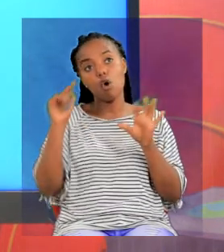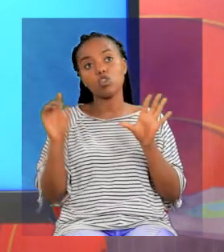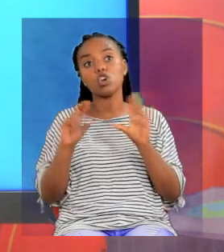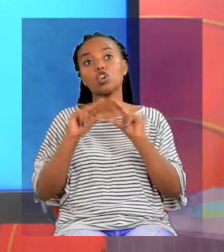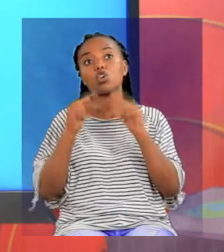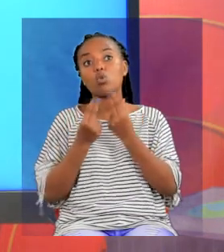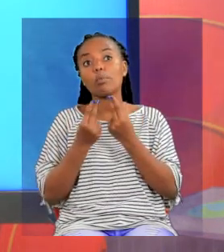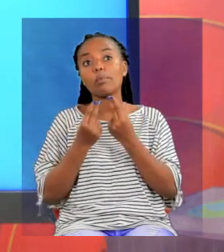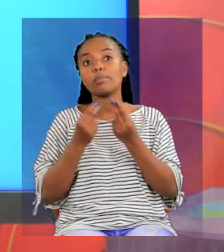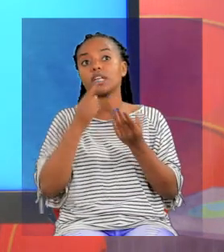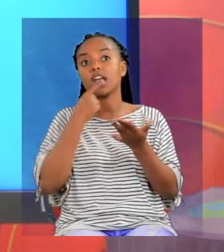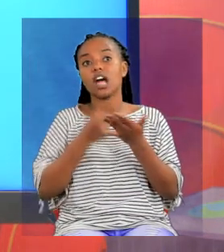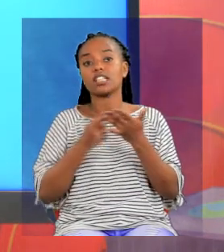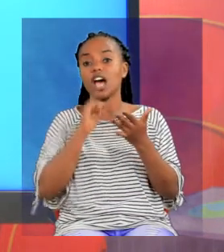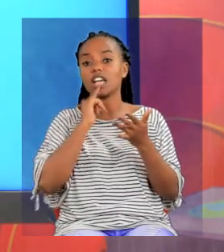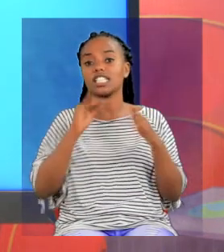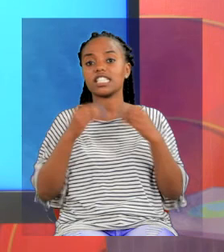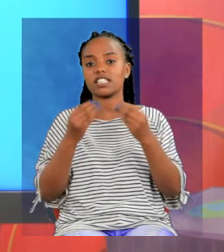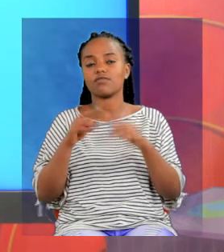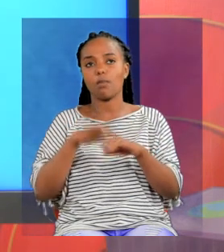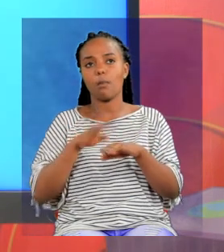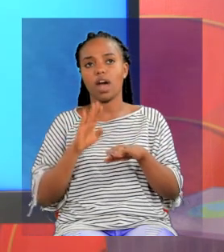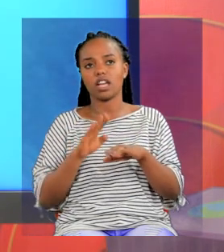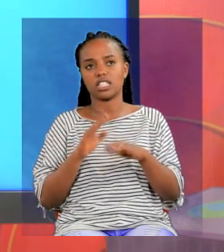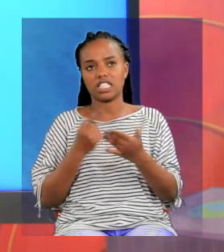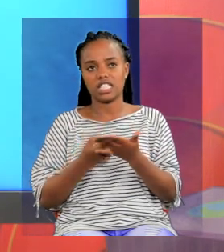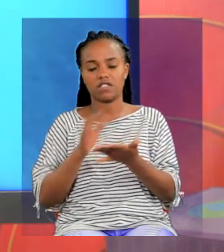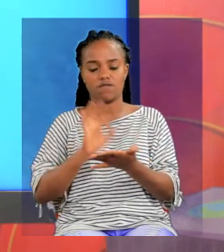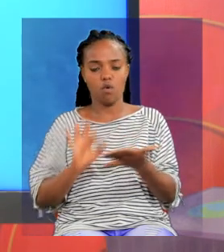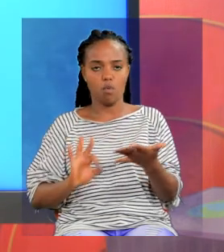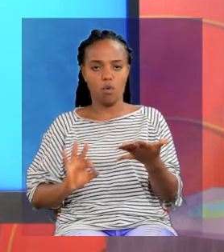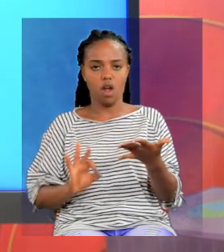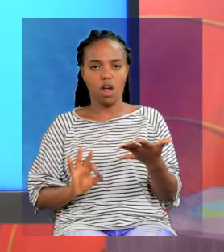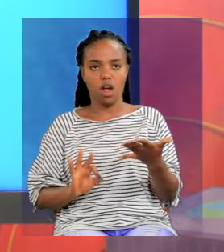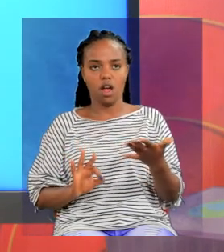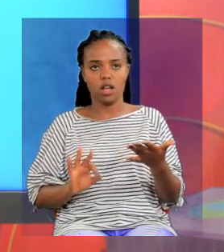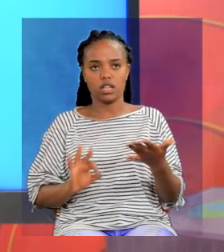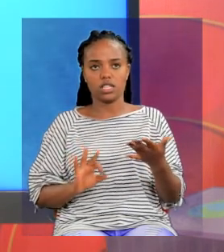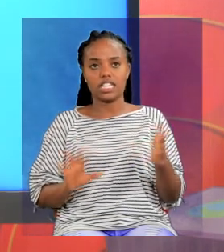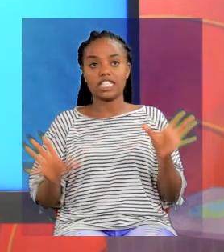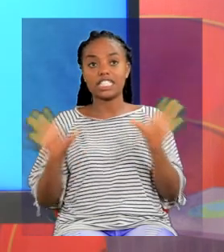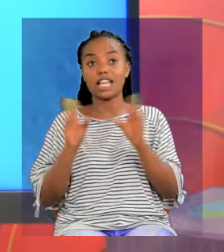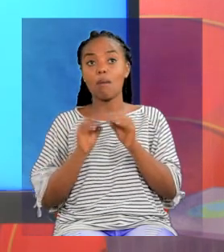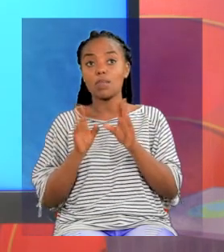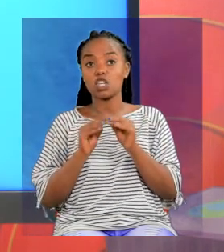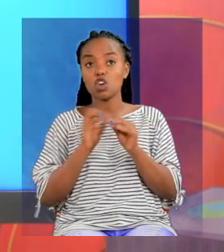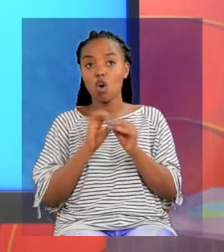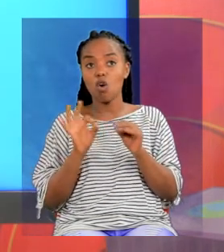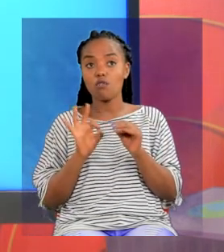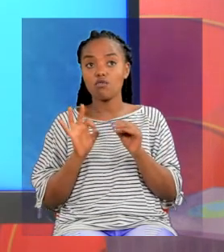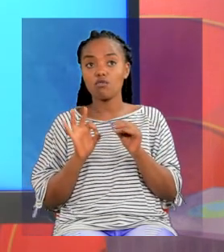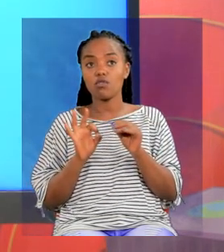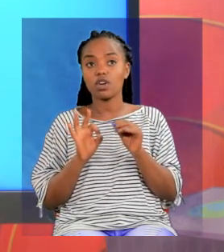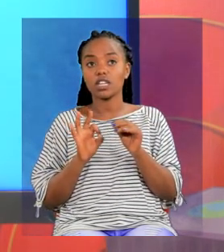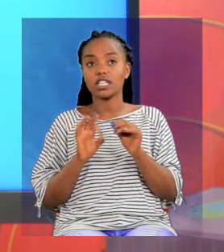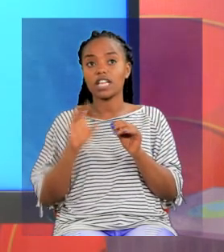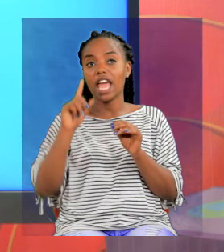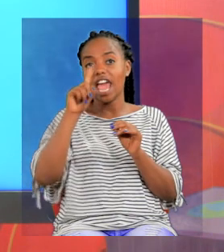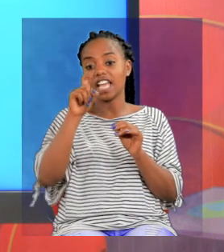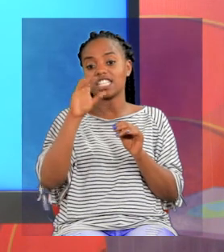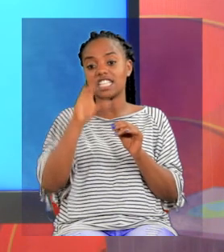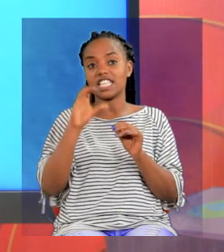by this equation, this formula. It is a summation of